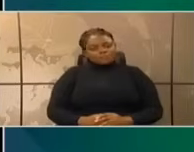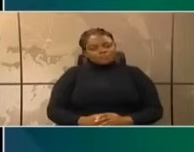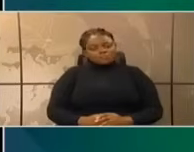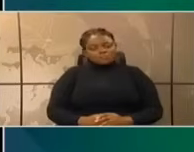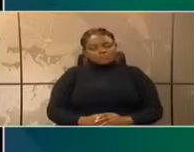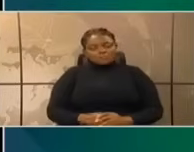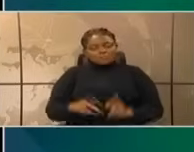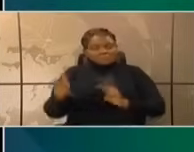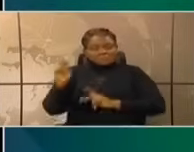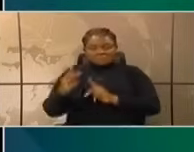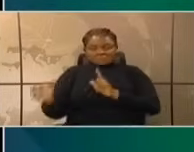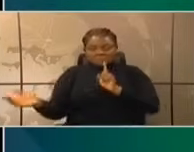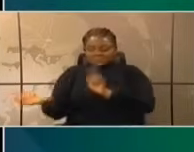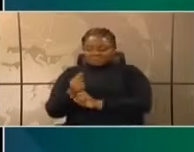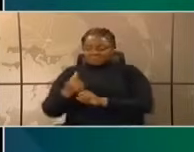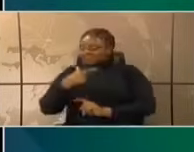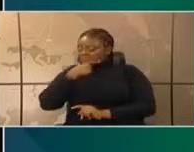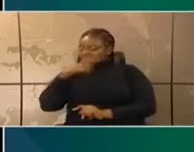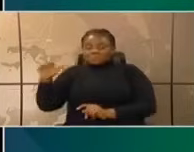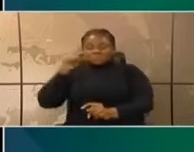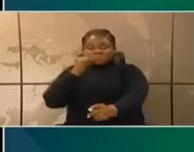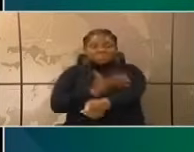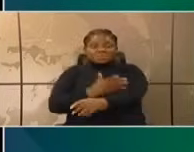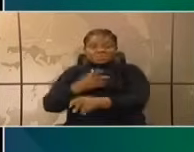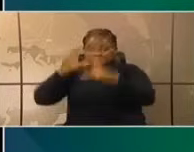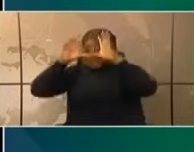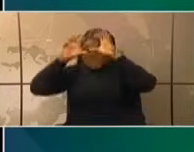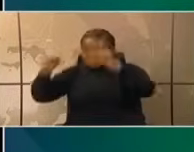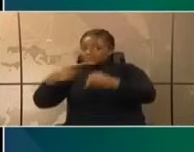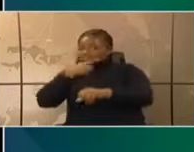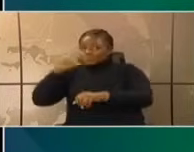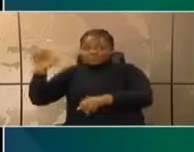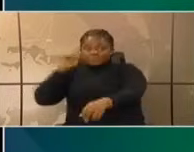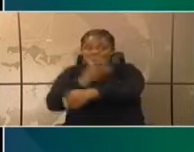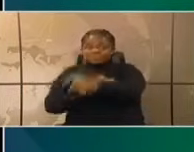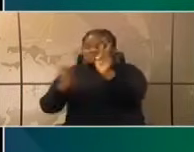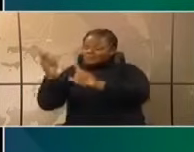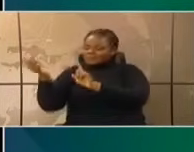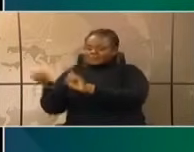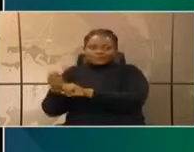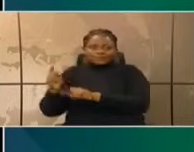Oh, I don't know, bitch, you know. Hello? Catch them, sir. Baumia ba.